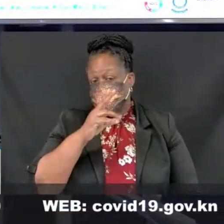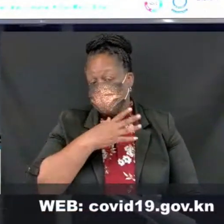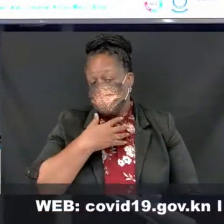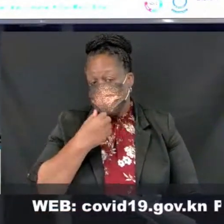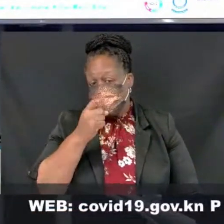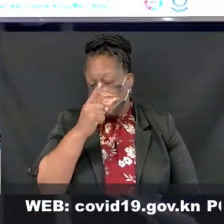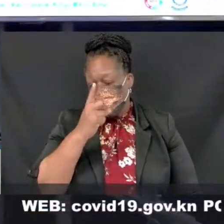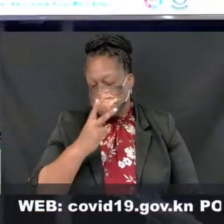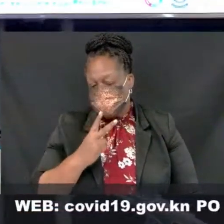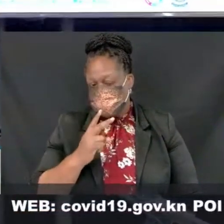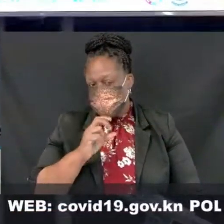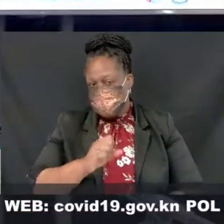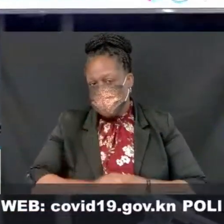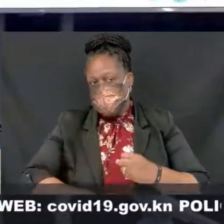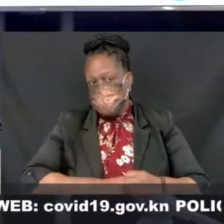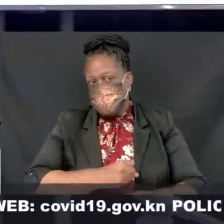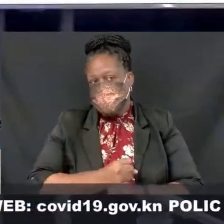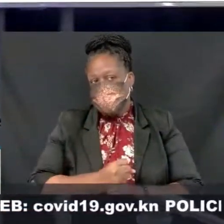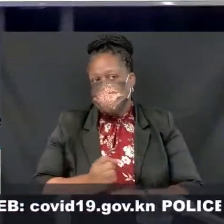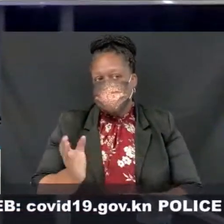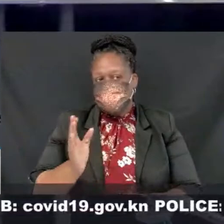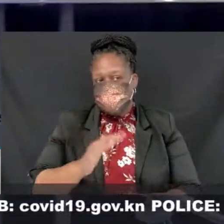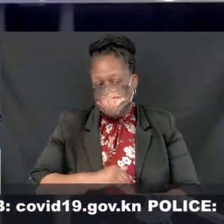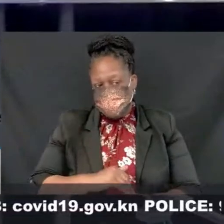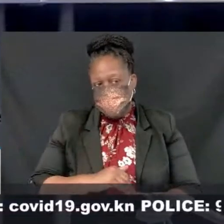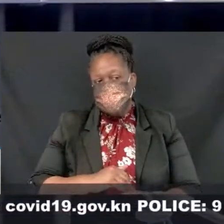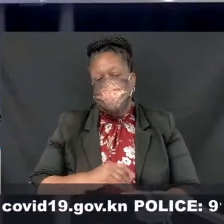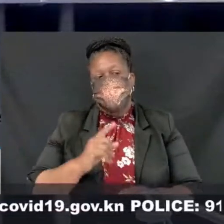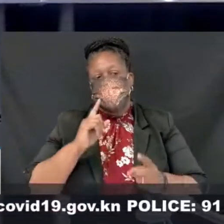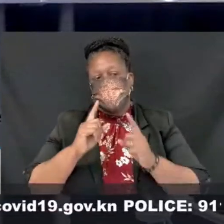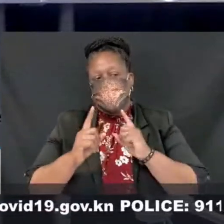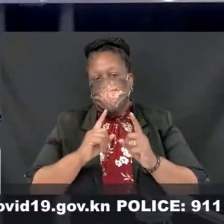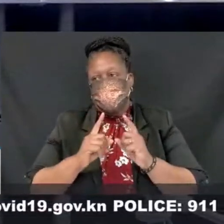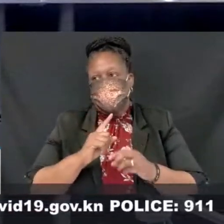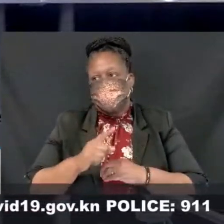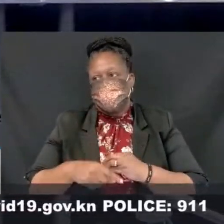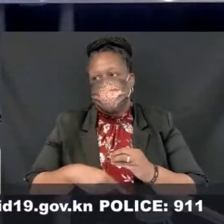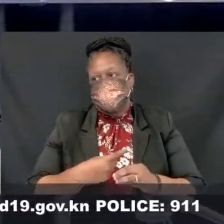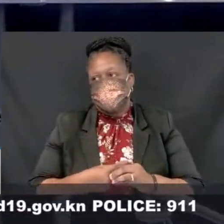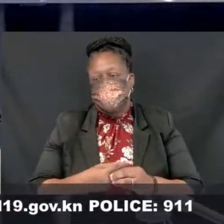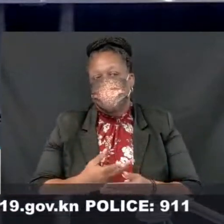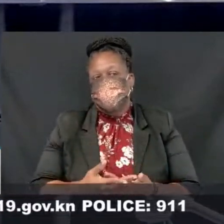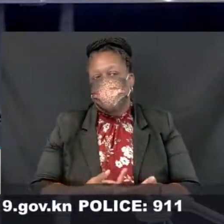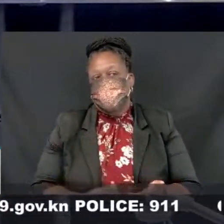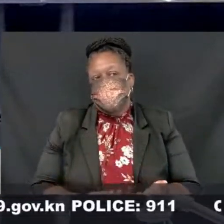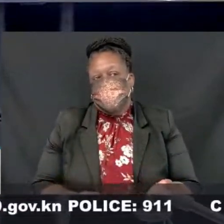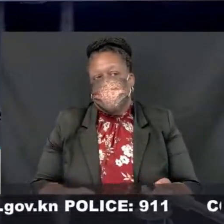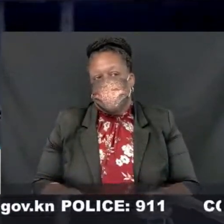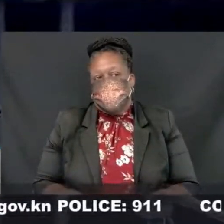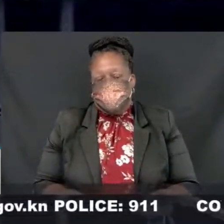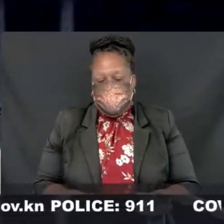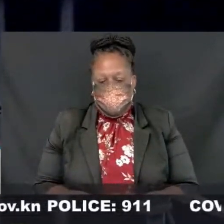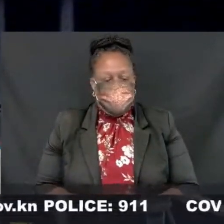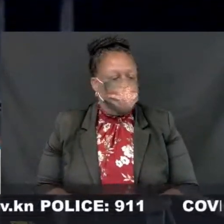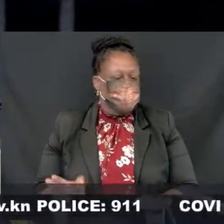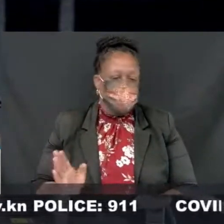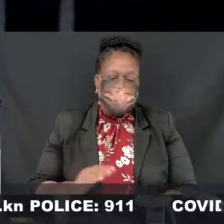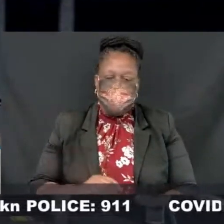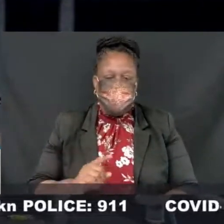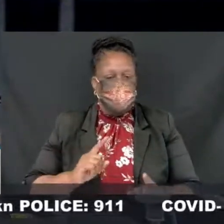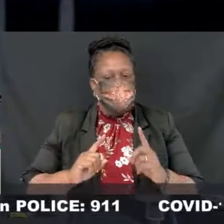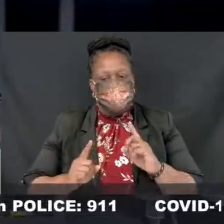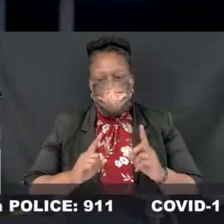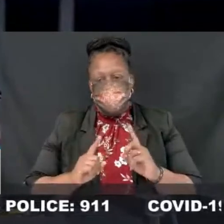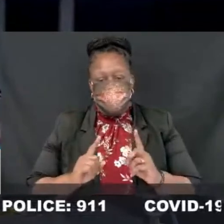terms of providing you the HEOC situation report. And we've been coming to you, providing